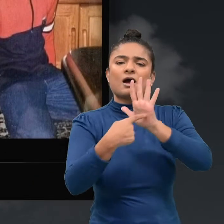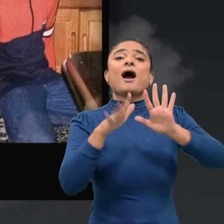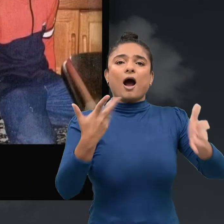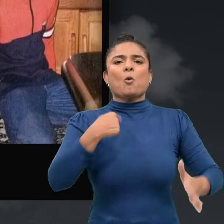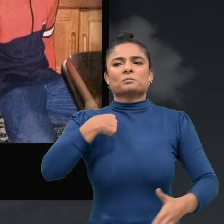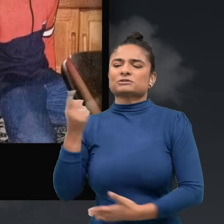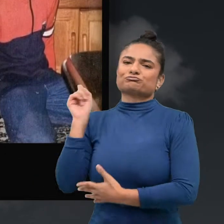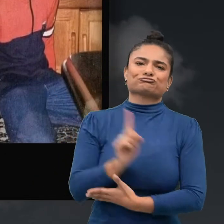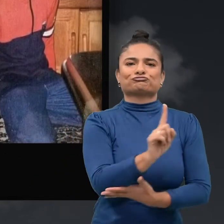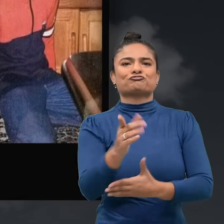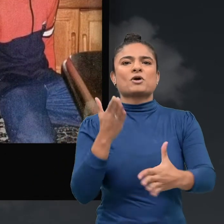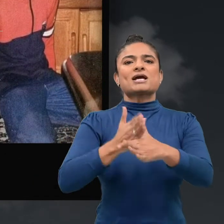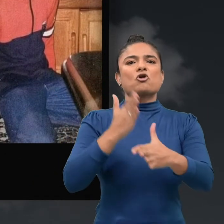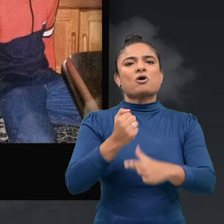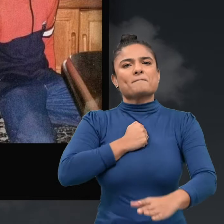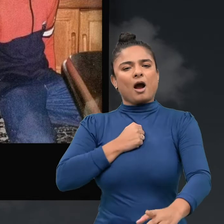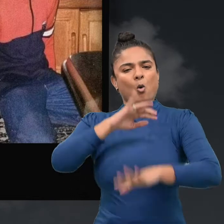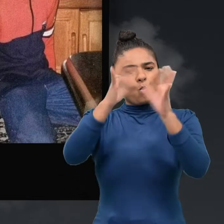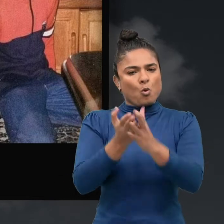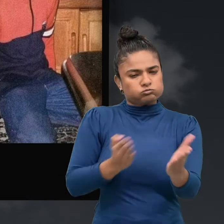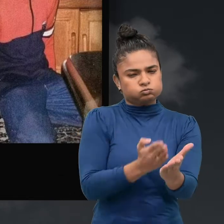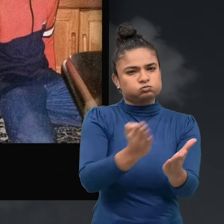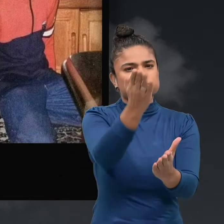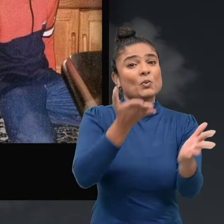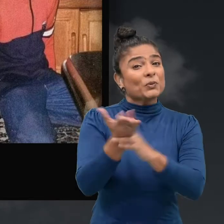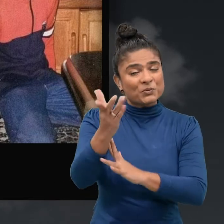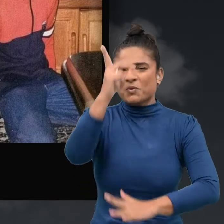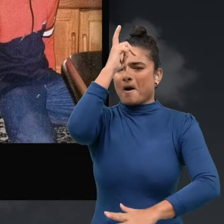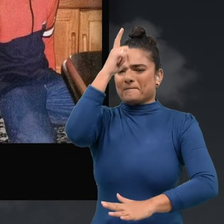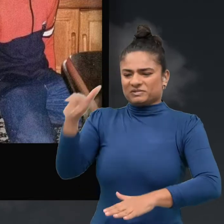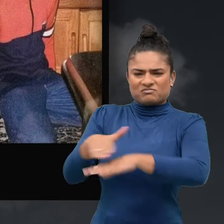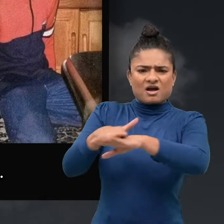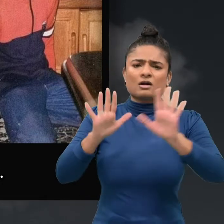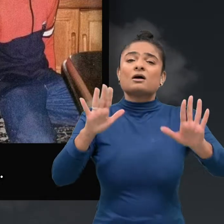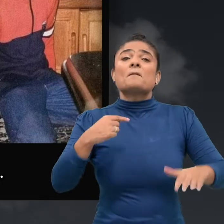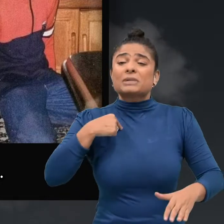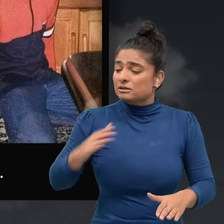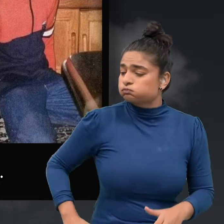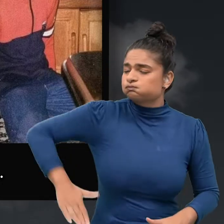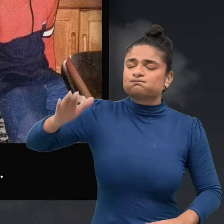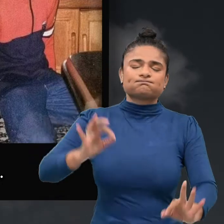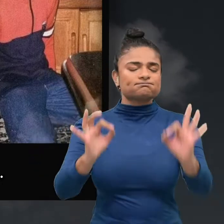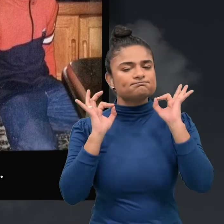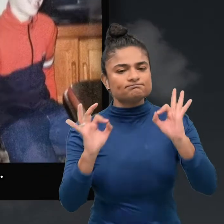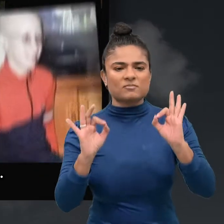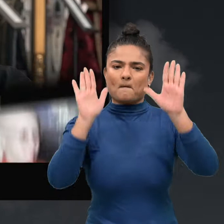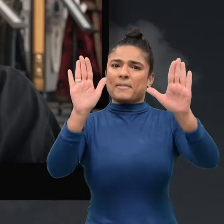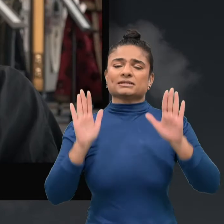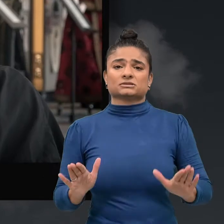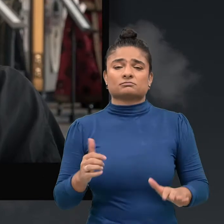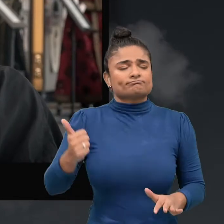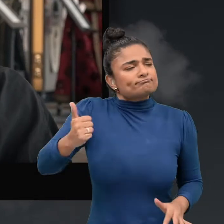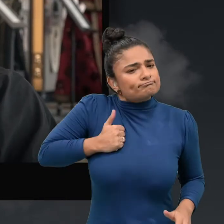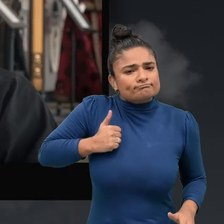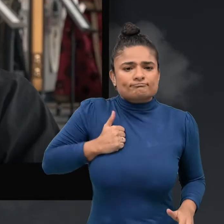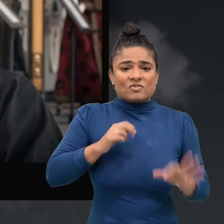And that's how I've carried myself and throughout my career. I really had an amazing upbringing.